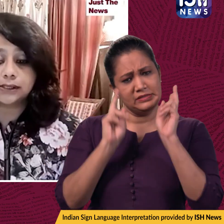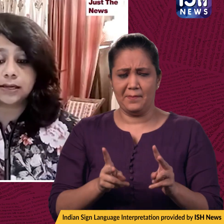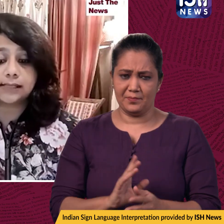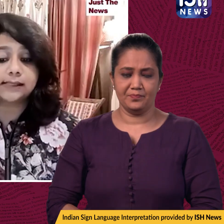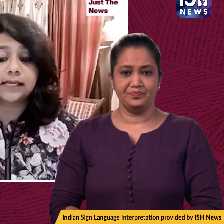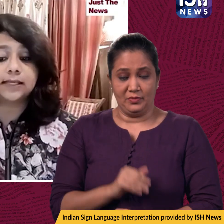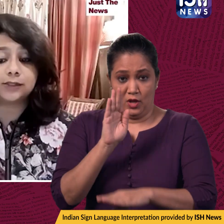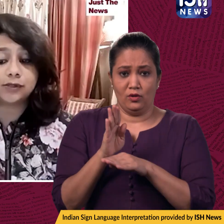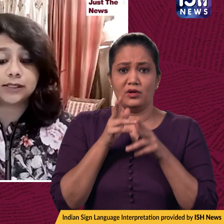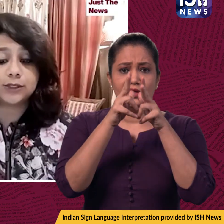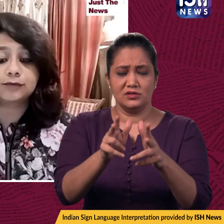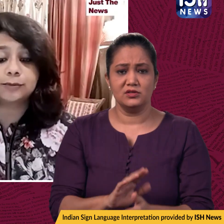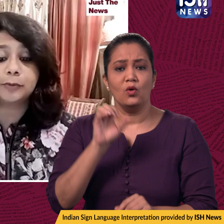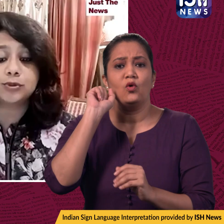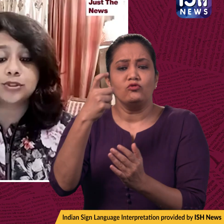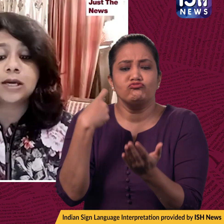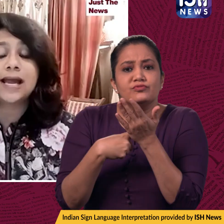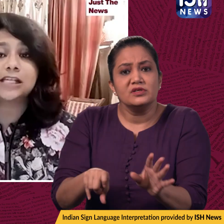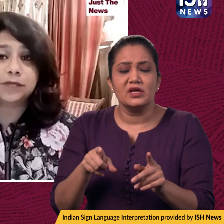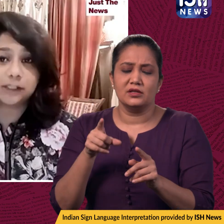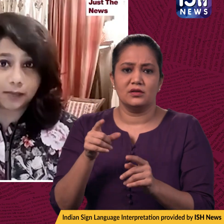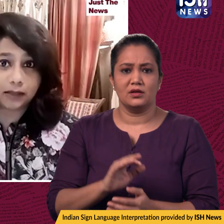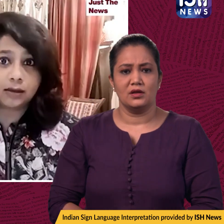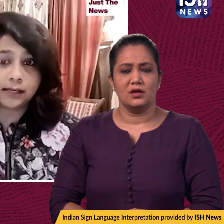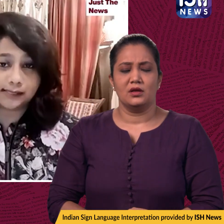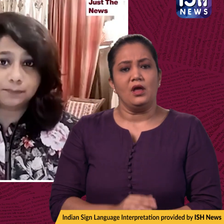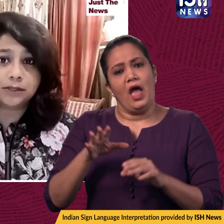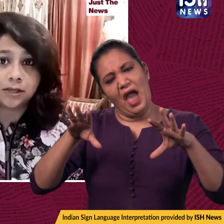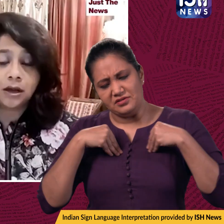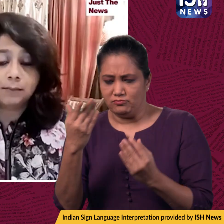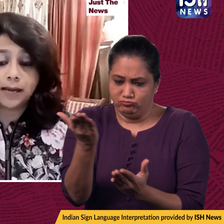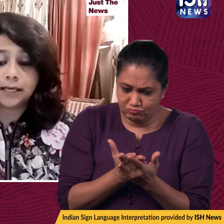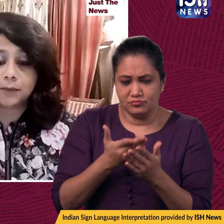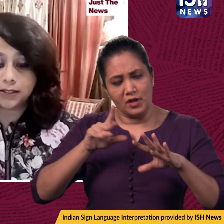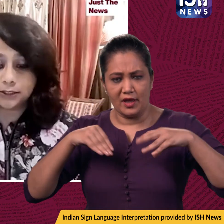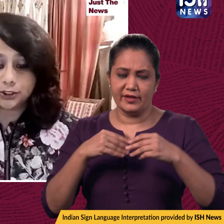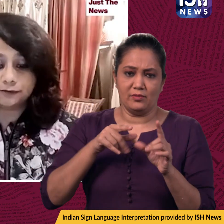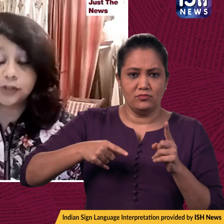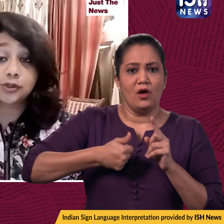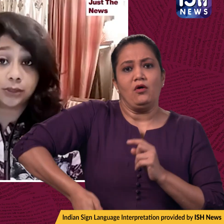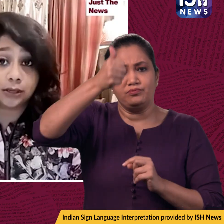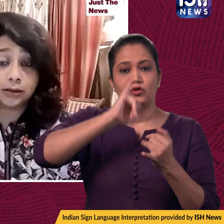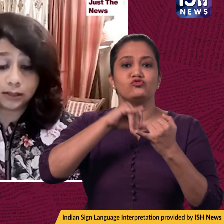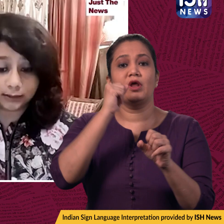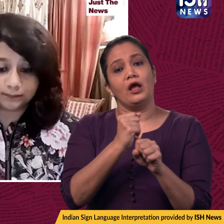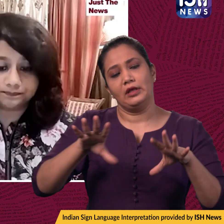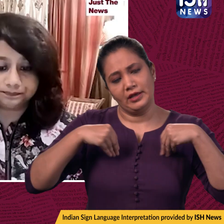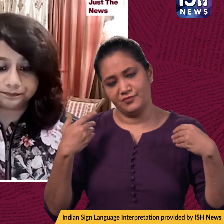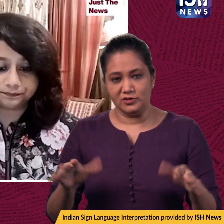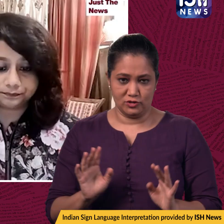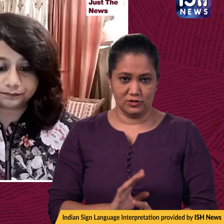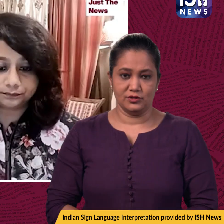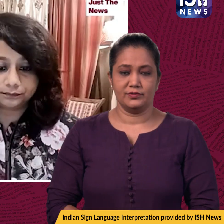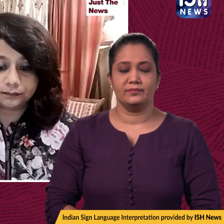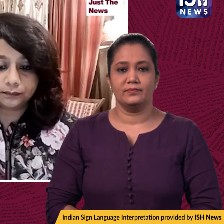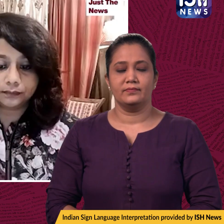the Congress has said that his resignation from the post has been accepted by party chief Sonia Gandhi.